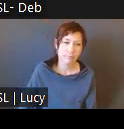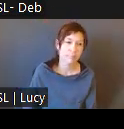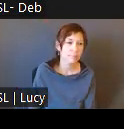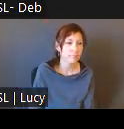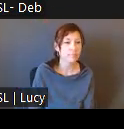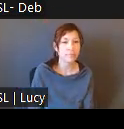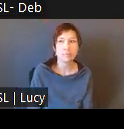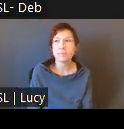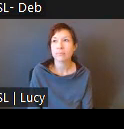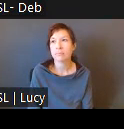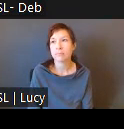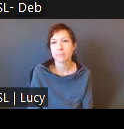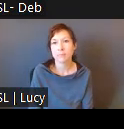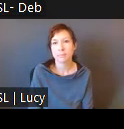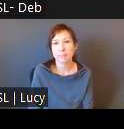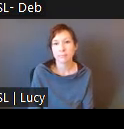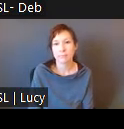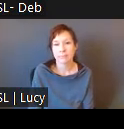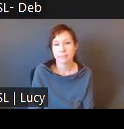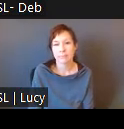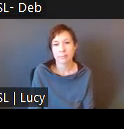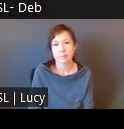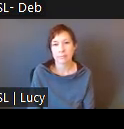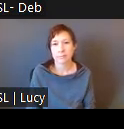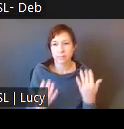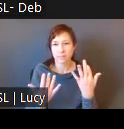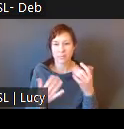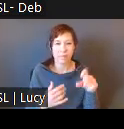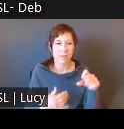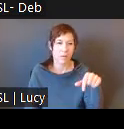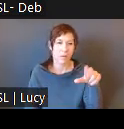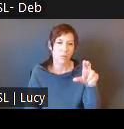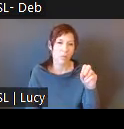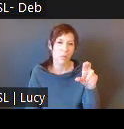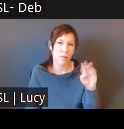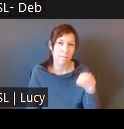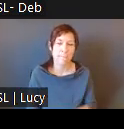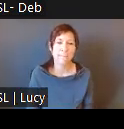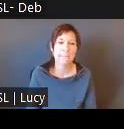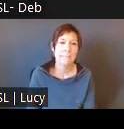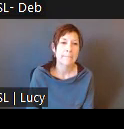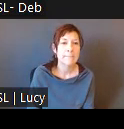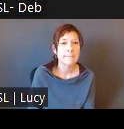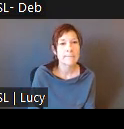I don't think we're at quorum yet, so I feel like we need to wait just a couple of minutes.